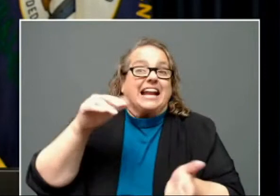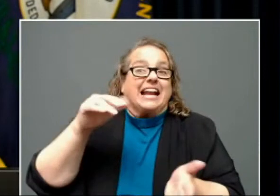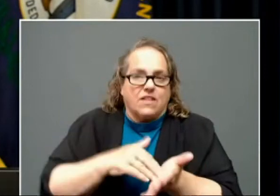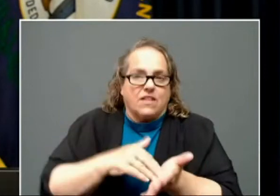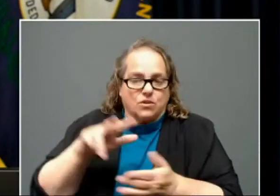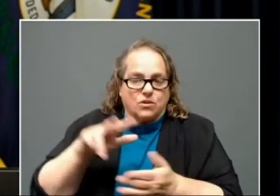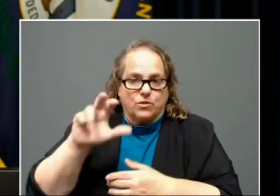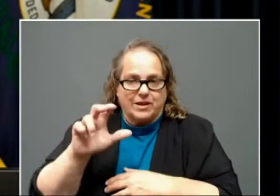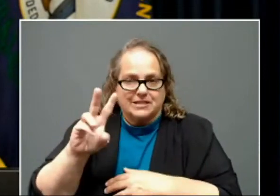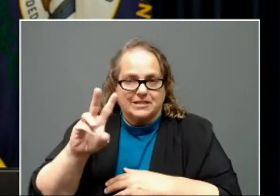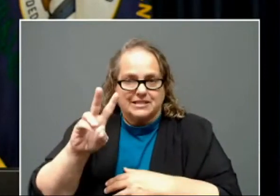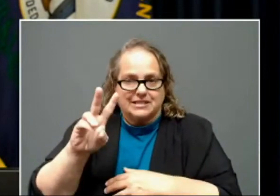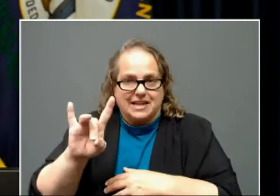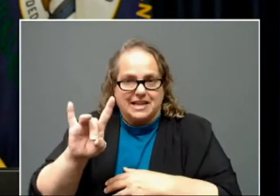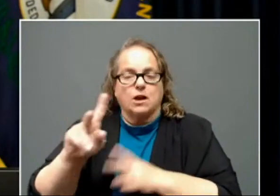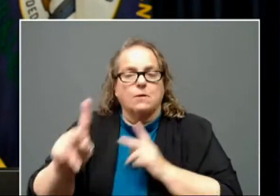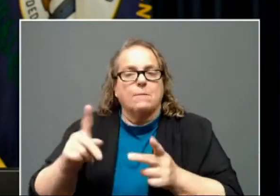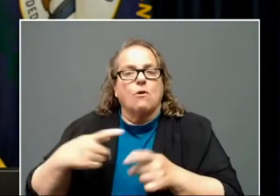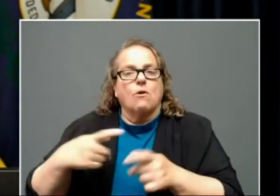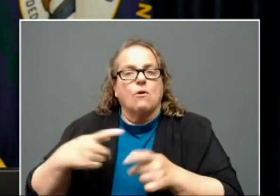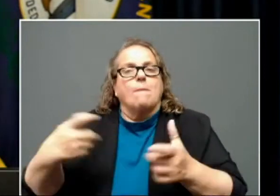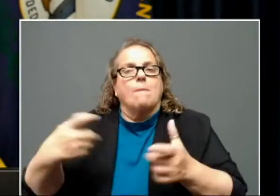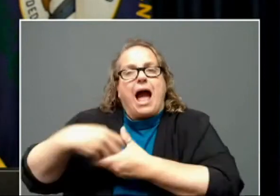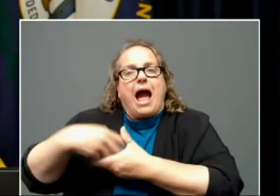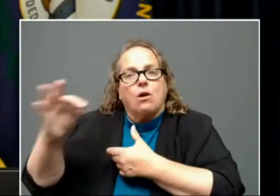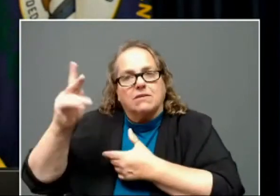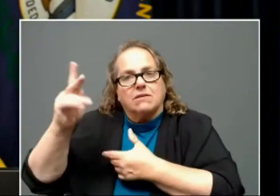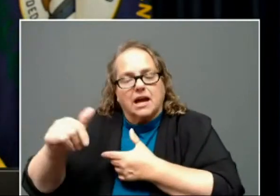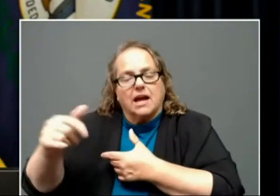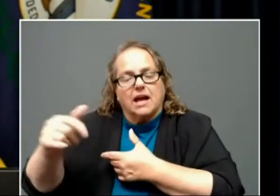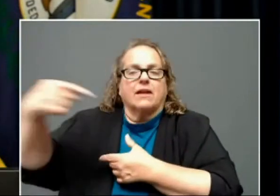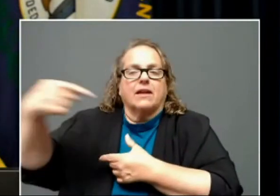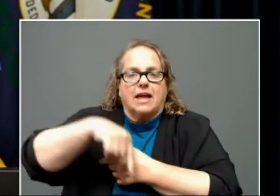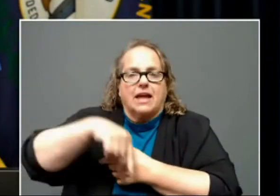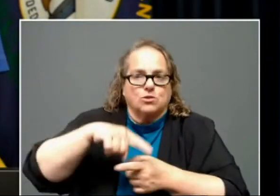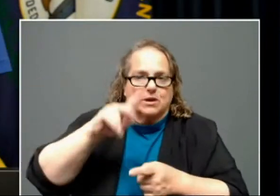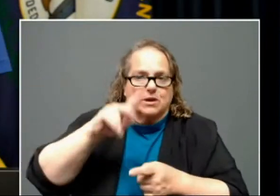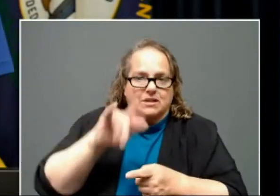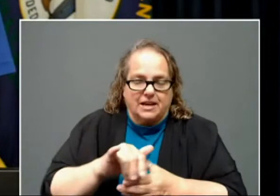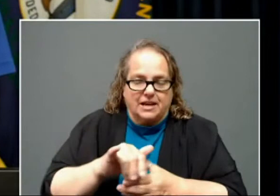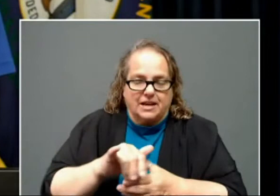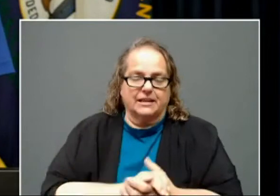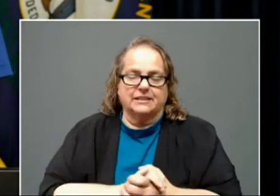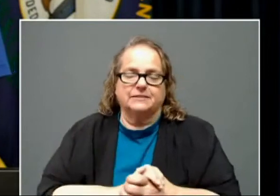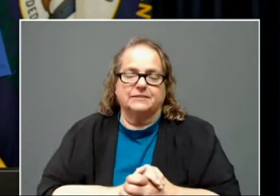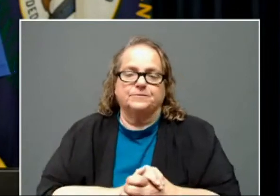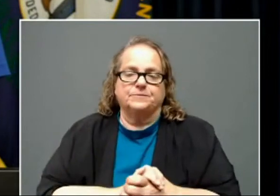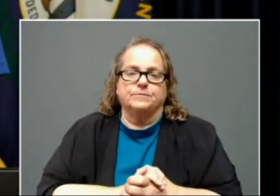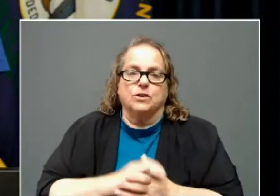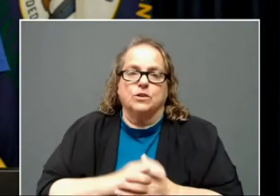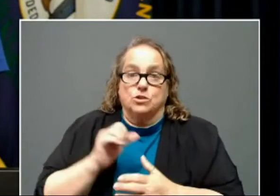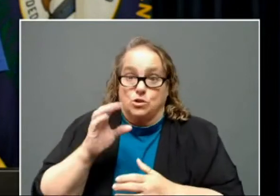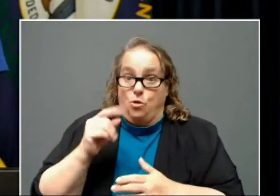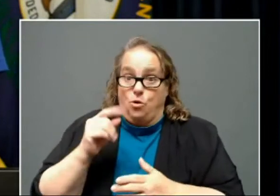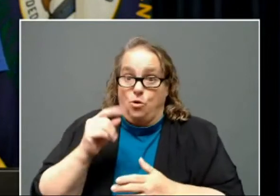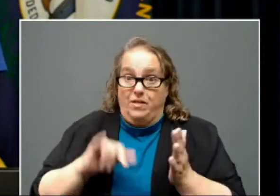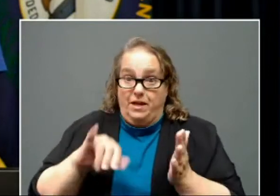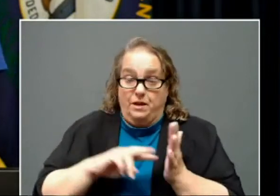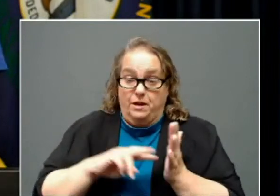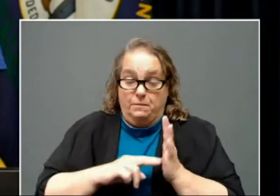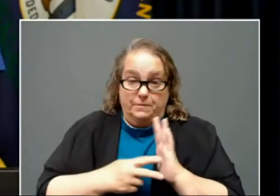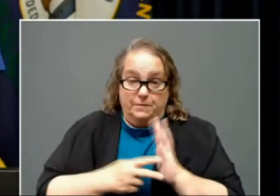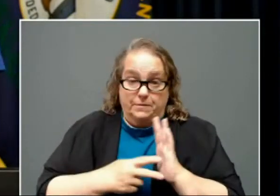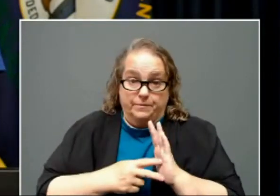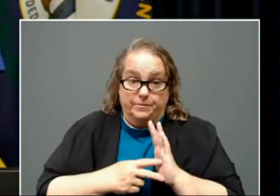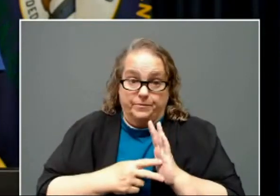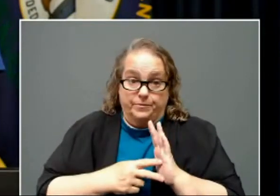78,368 are people from outside Kentucky that we've vaccinated inside Kentucky. So what that means is when